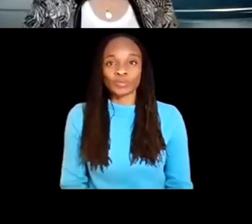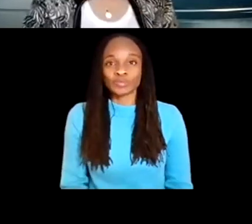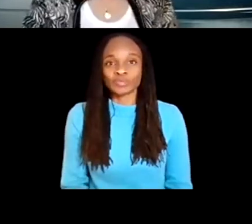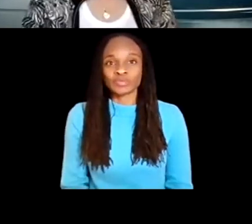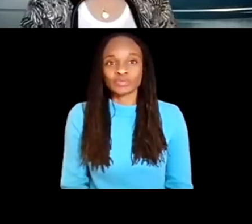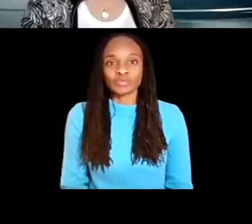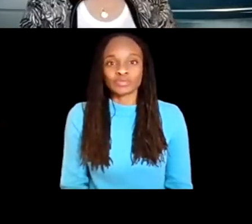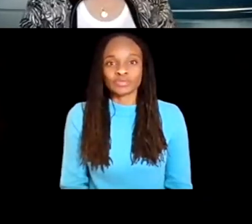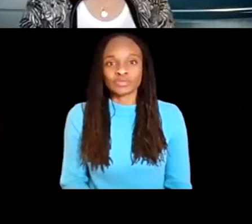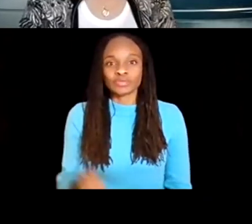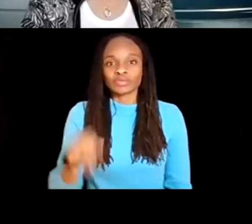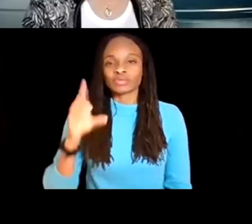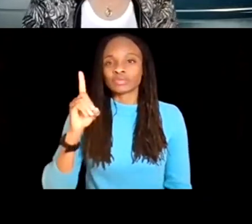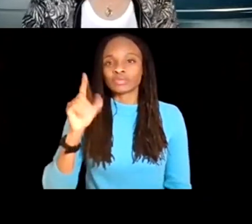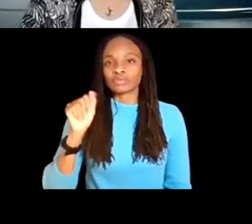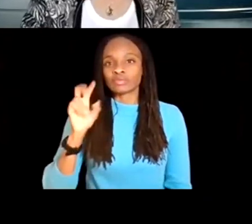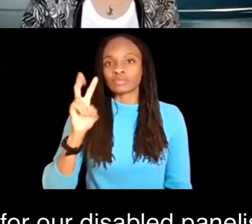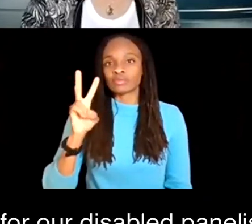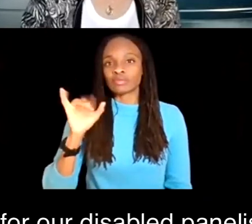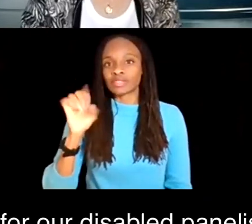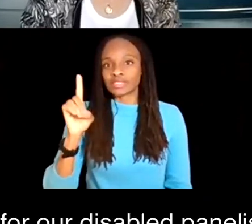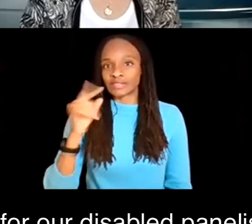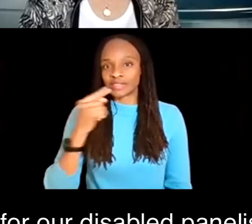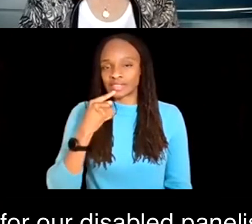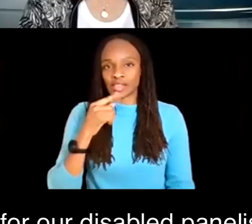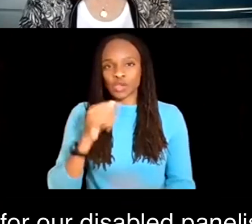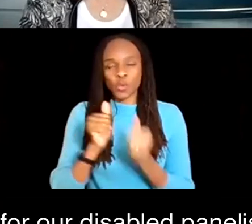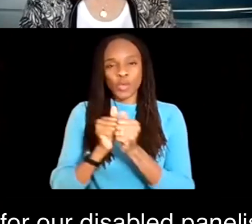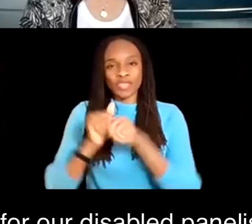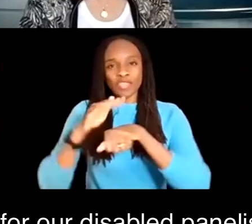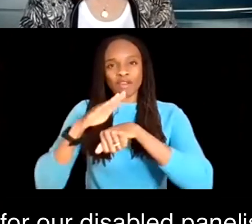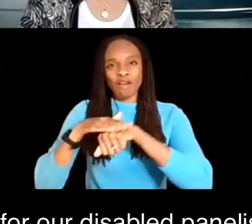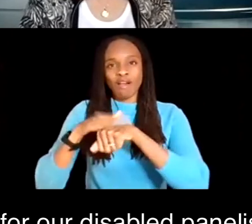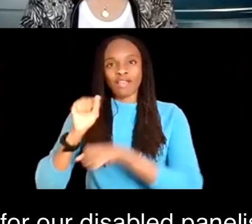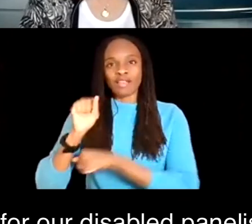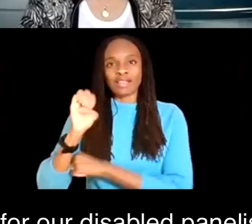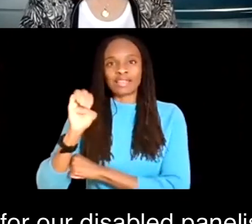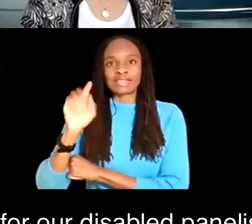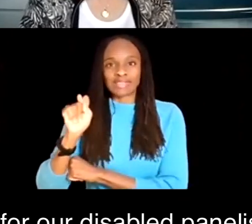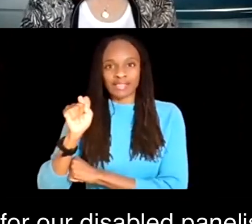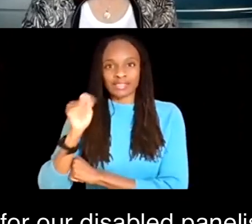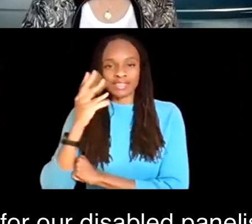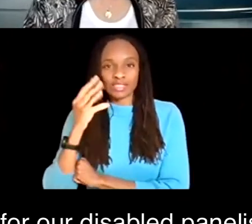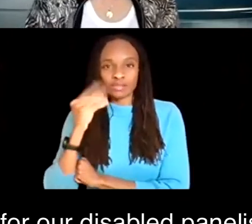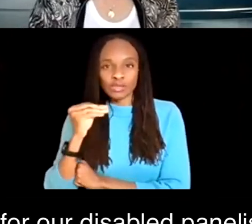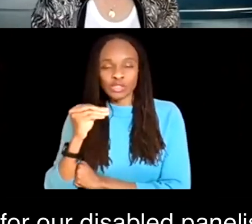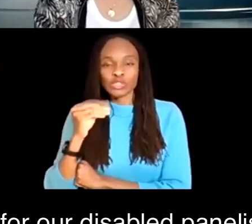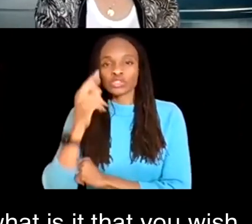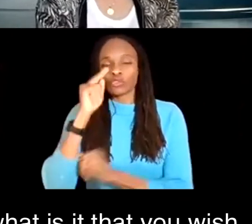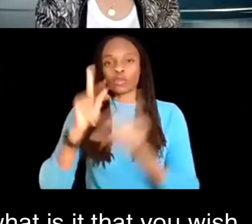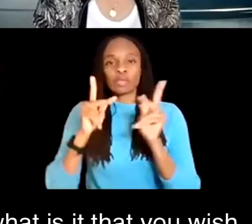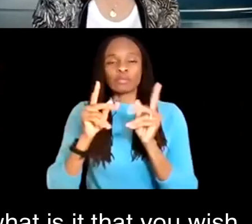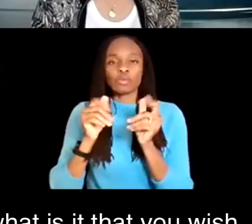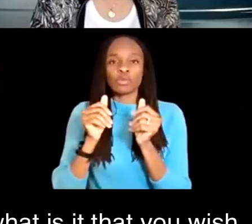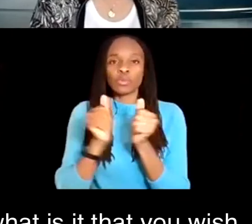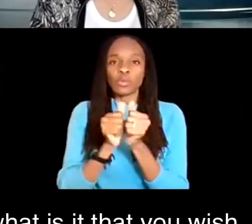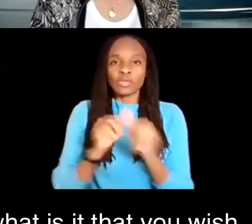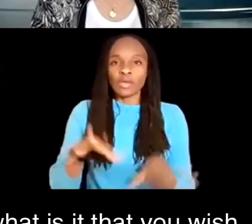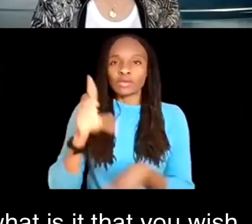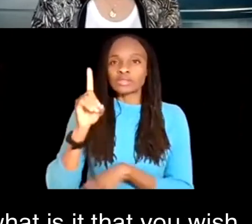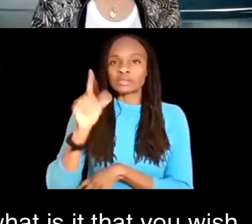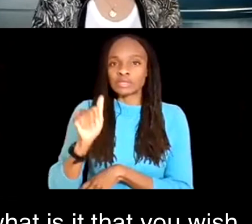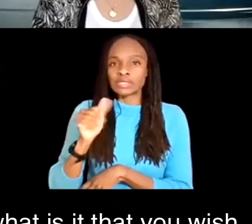As far as the on-set experience, both for our disabled panelists and for those without disabilities, what is it that you